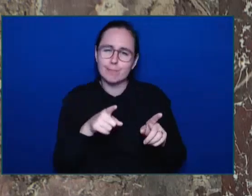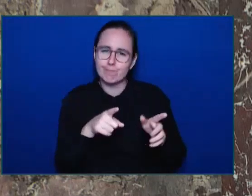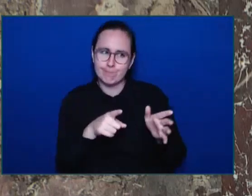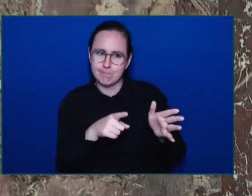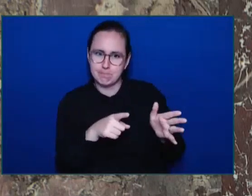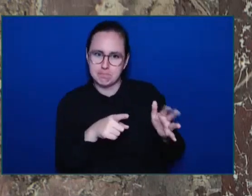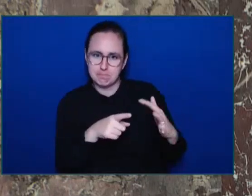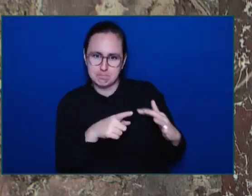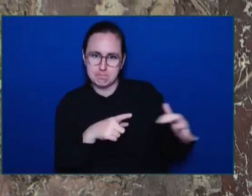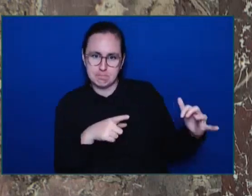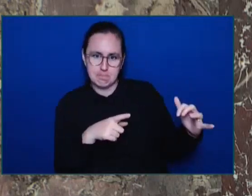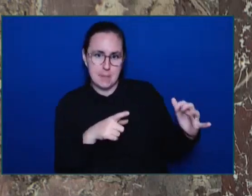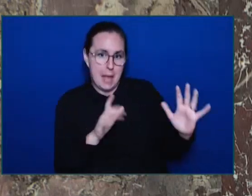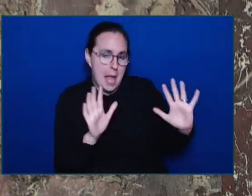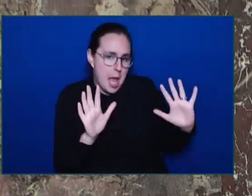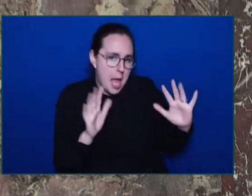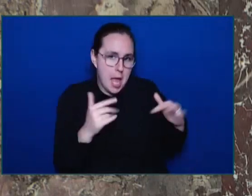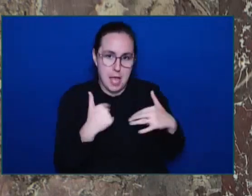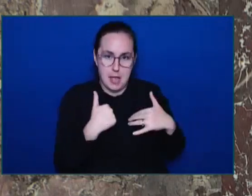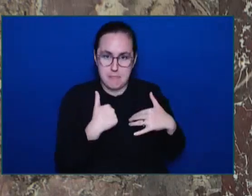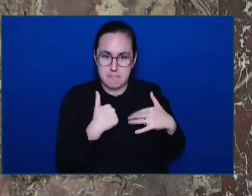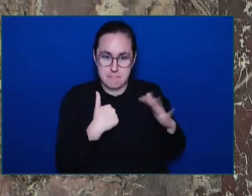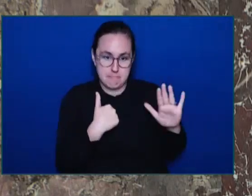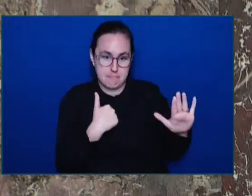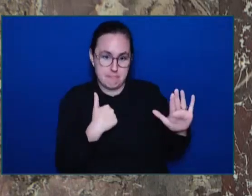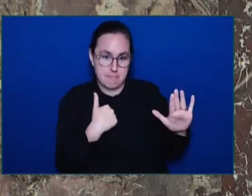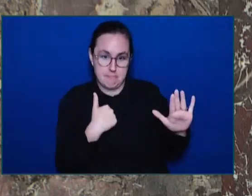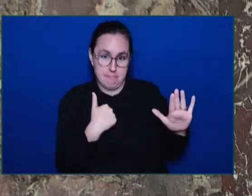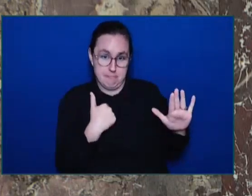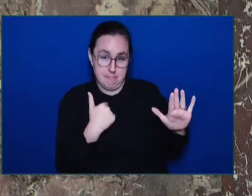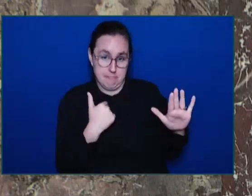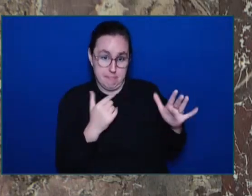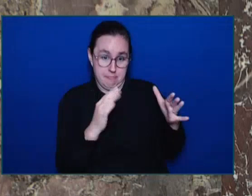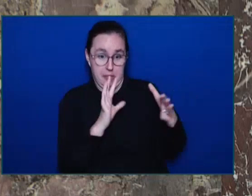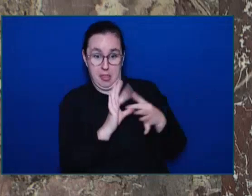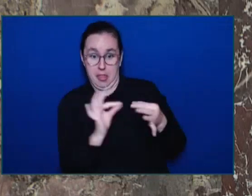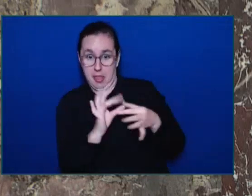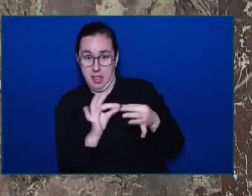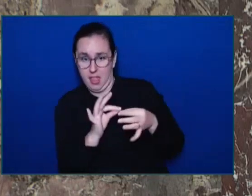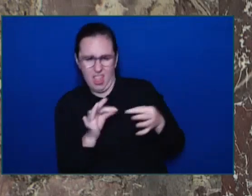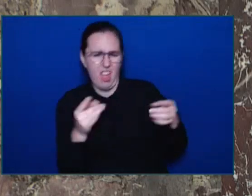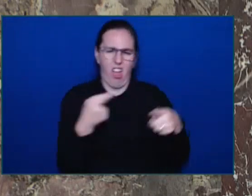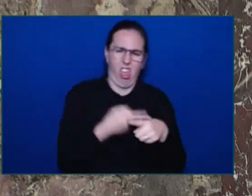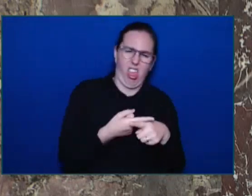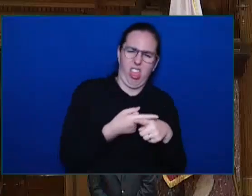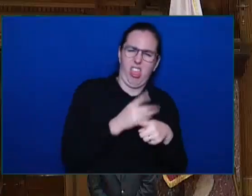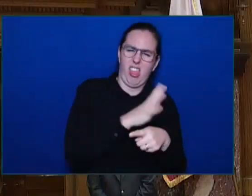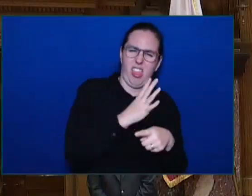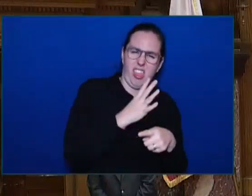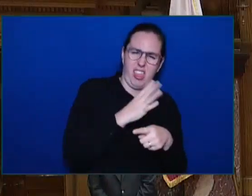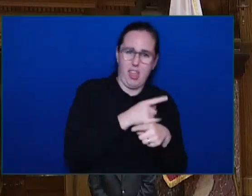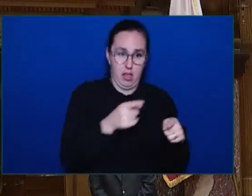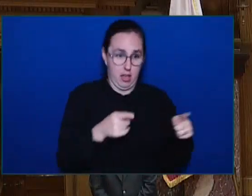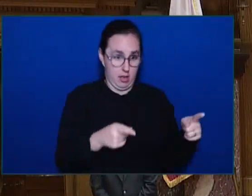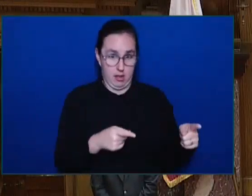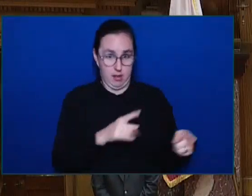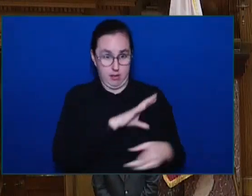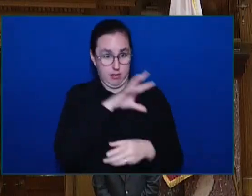at the all-party committee. There is a member of this House, Honourable Chair. Members,